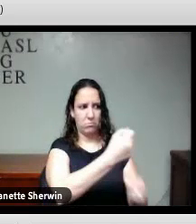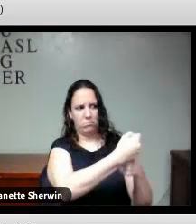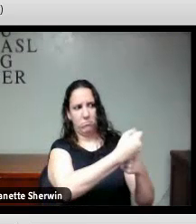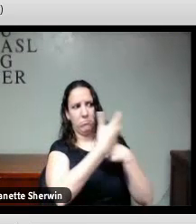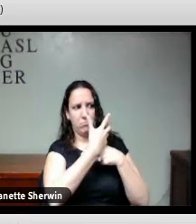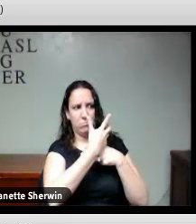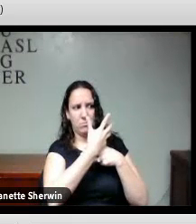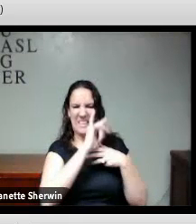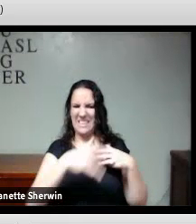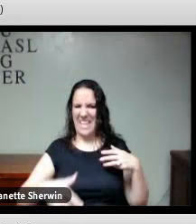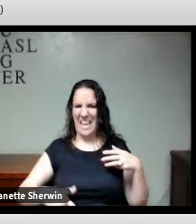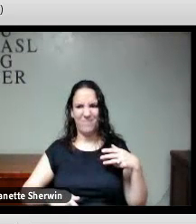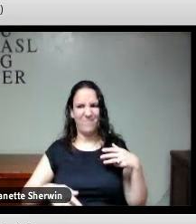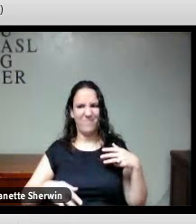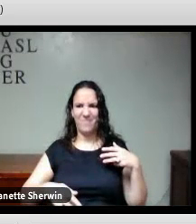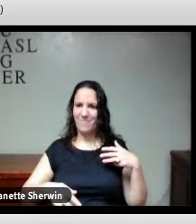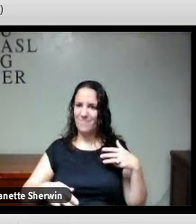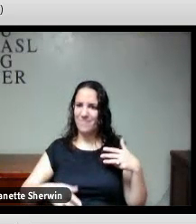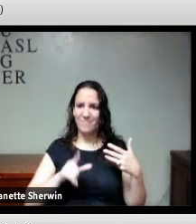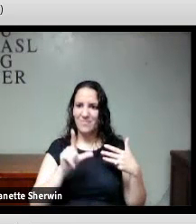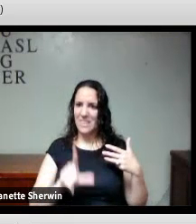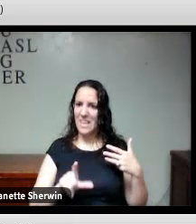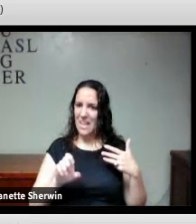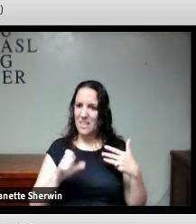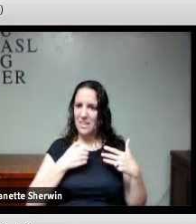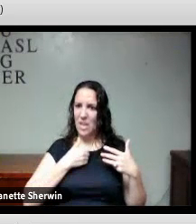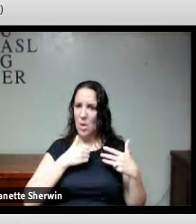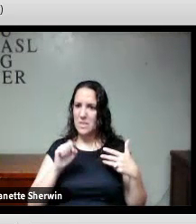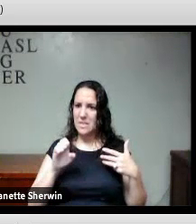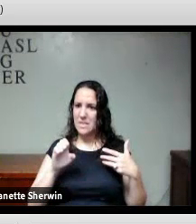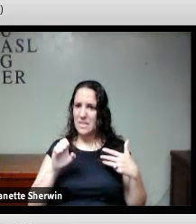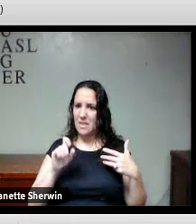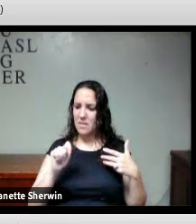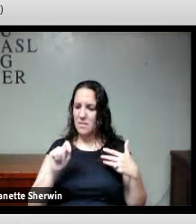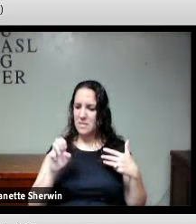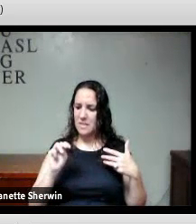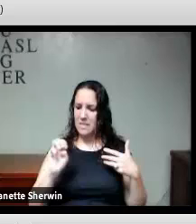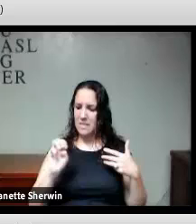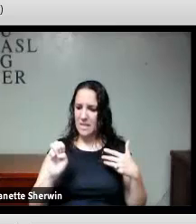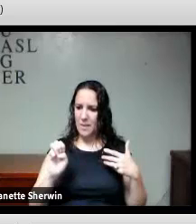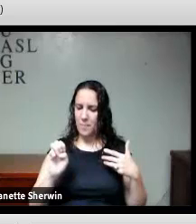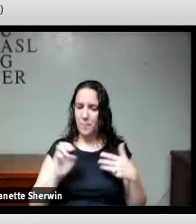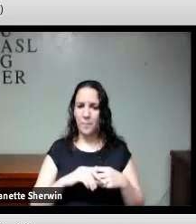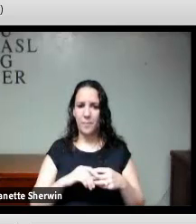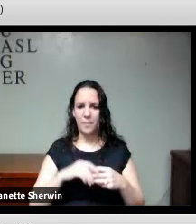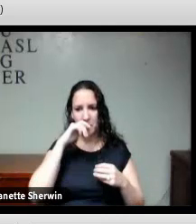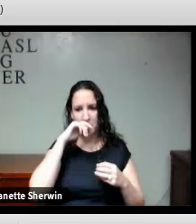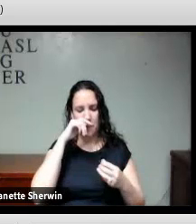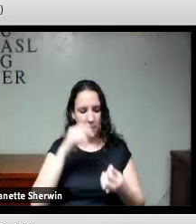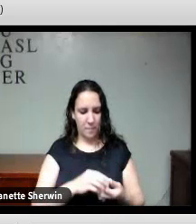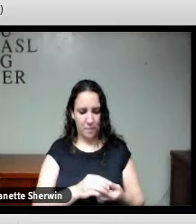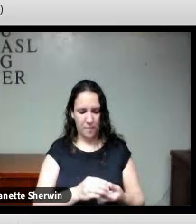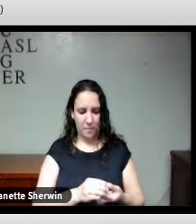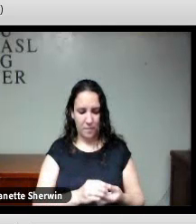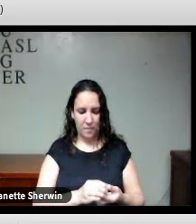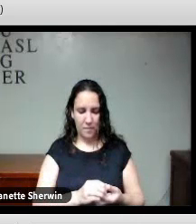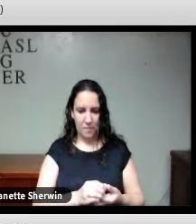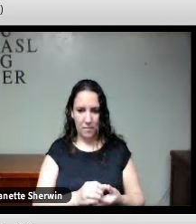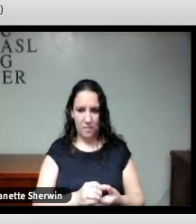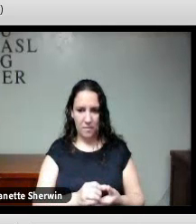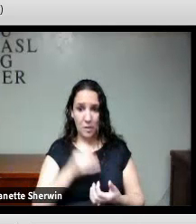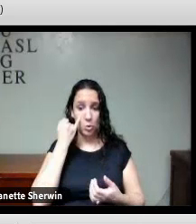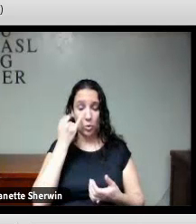that core of my having low self-esteem. And then I get angry or defensive, but that's my issue, isn't it? So I think if we recognize